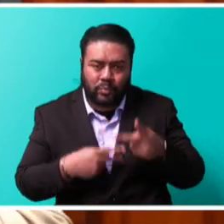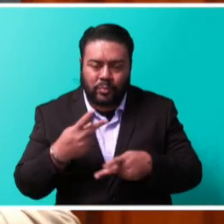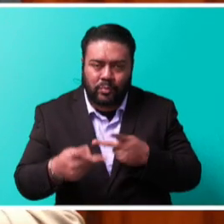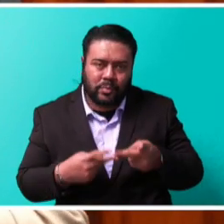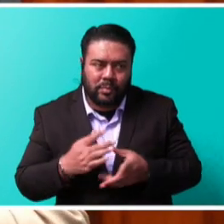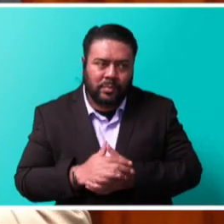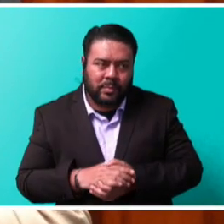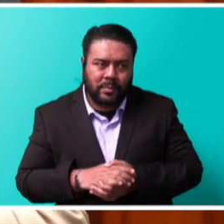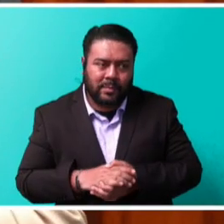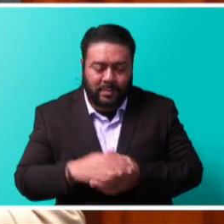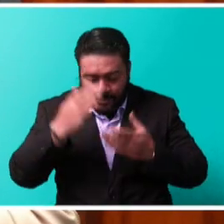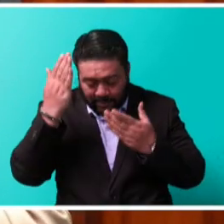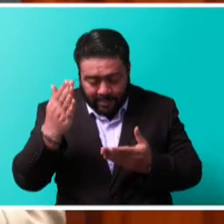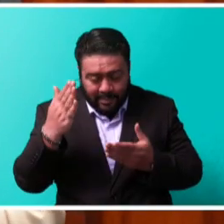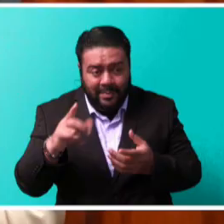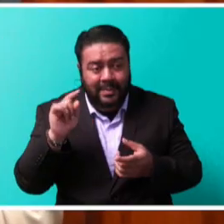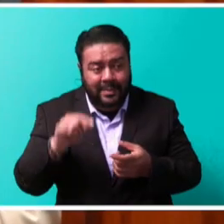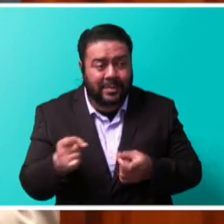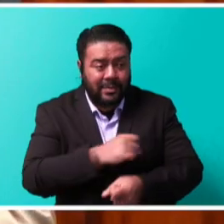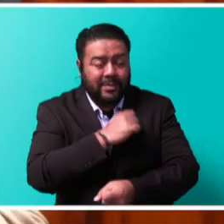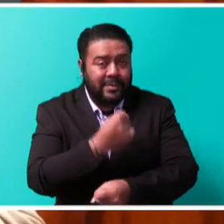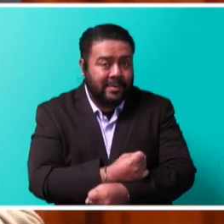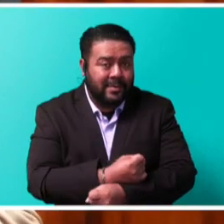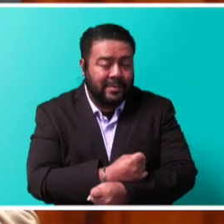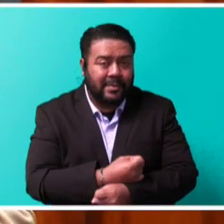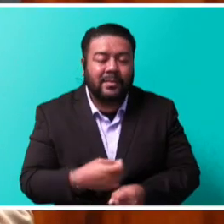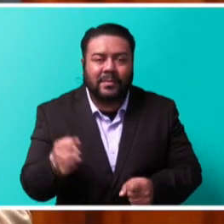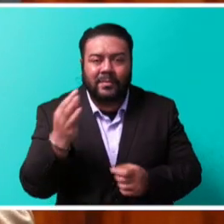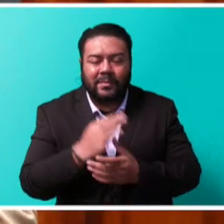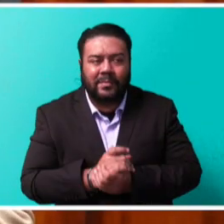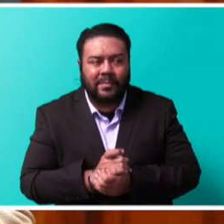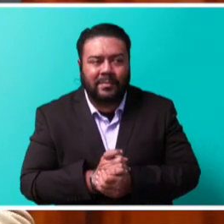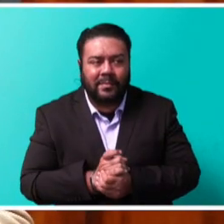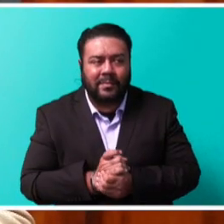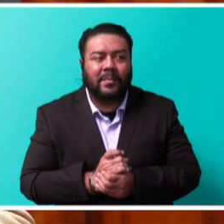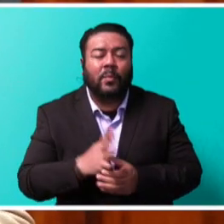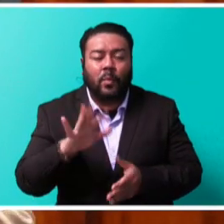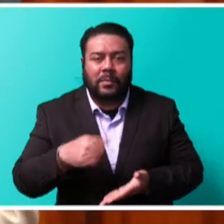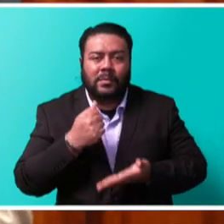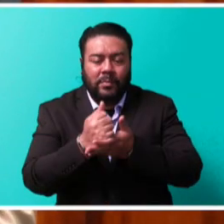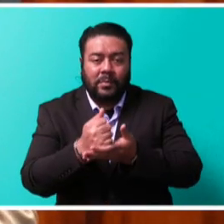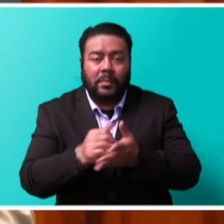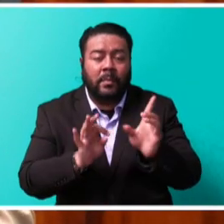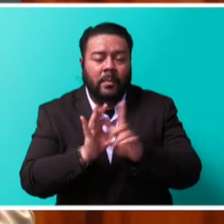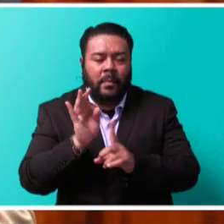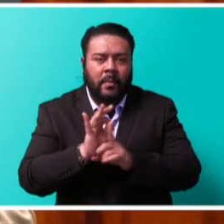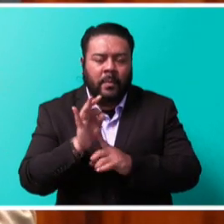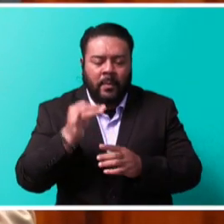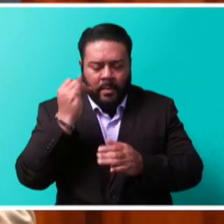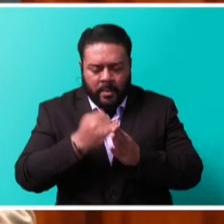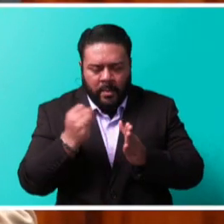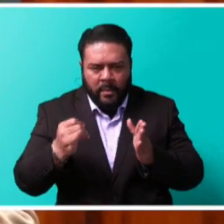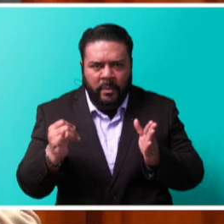licenses. Honourable Speaker, this strengthens oversight across the forestry value chain while supporting improved industry regulation